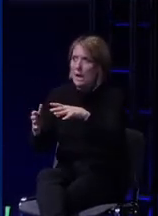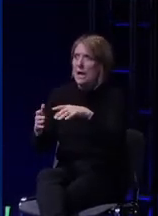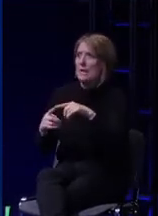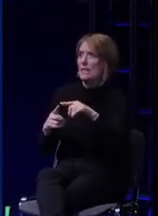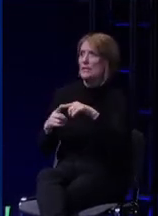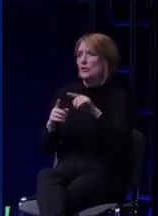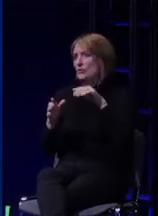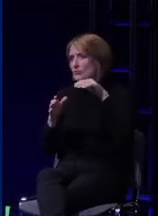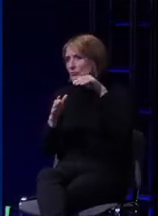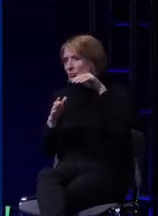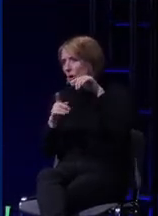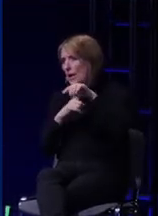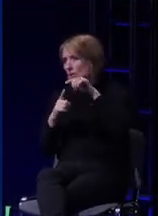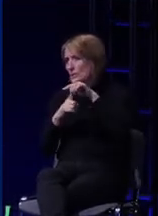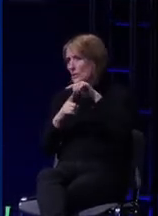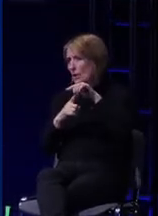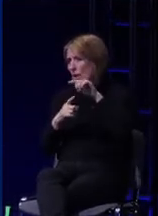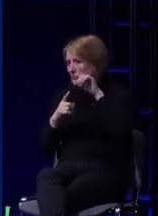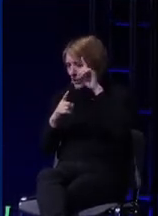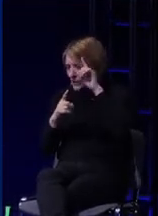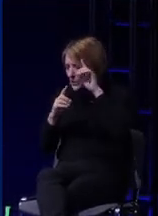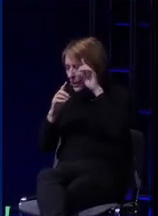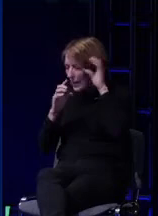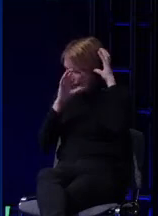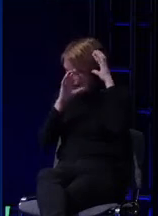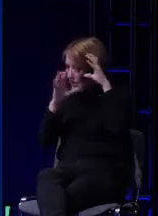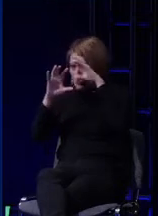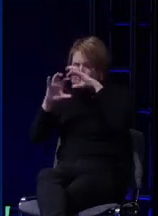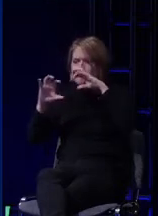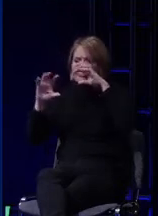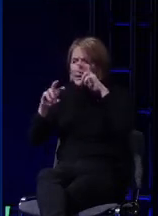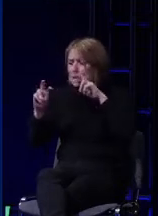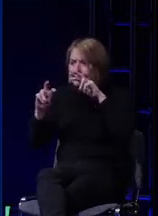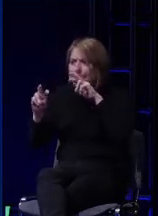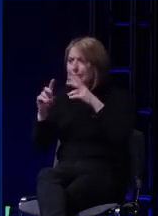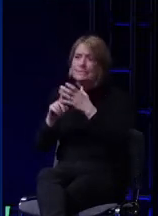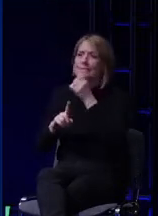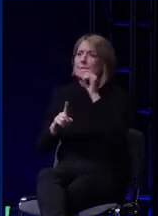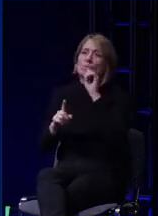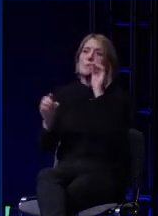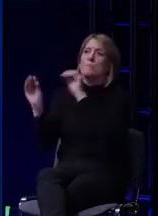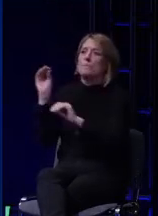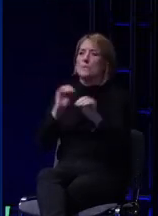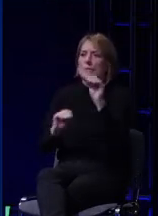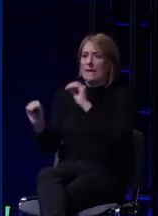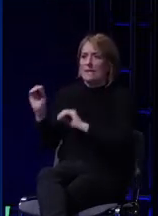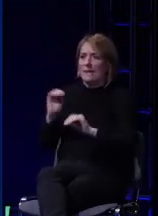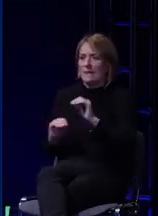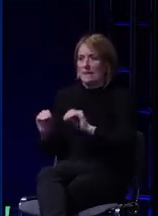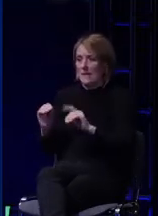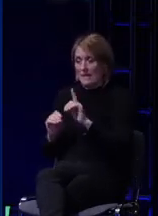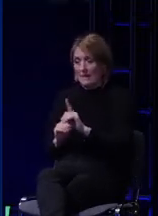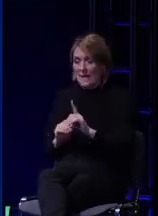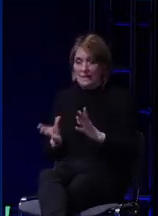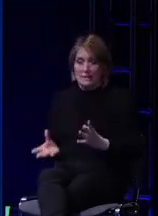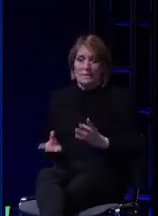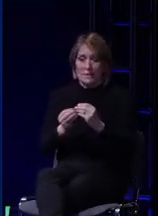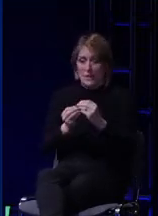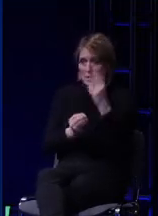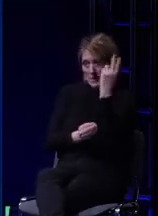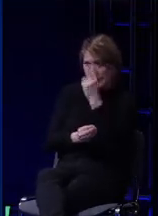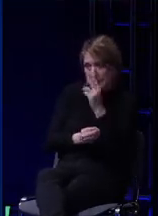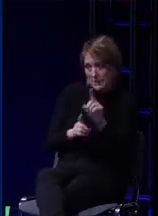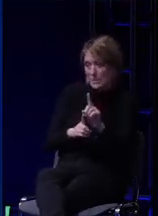try and get in her brain as much as possible to try and, put together. And that's with the designer as well, because again, if you're